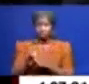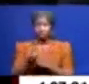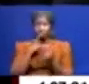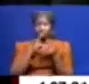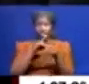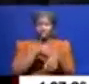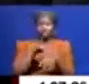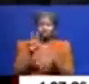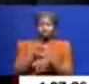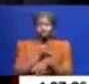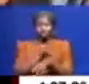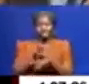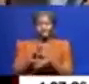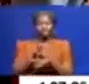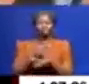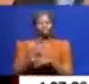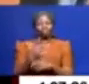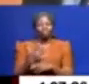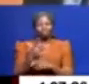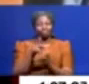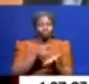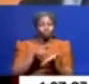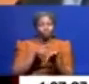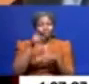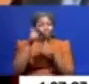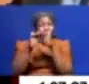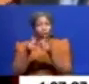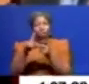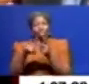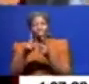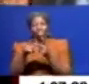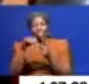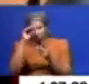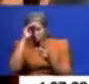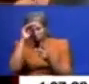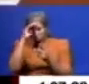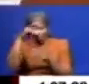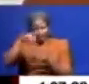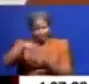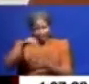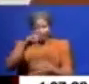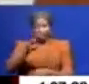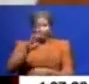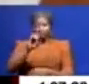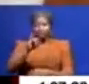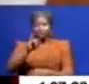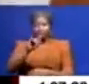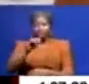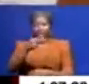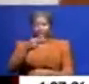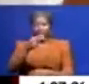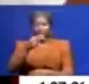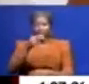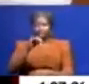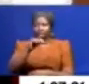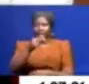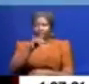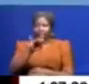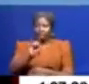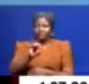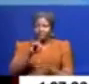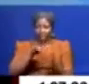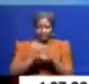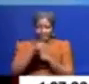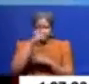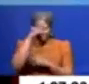of toxic milk and illicit brews in Witethia and Kisii estates in Thika. He said the suspects who have pleaded guilty